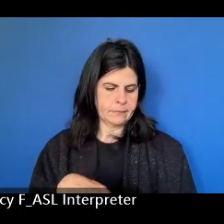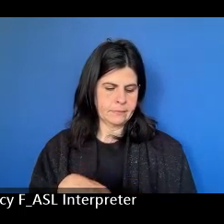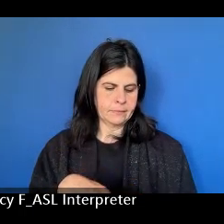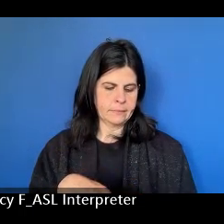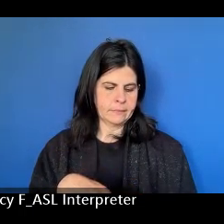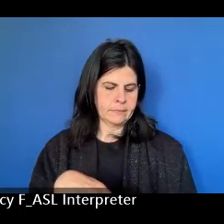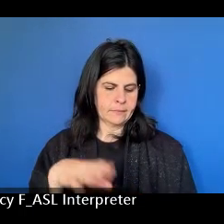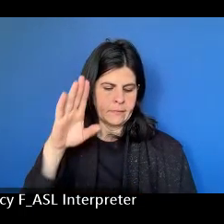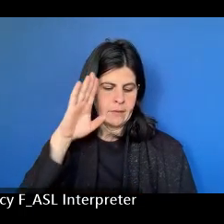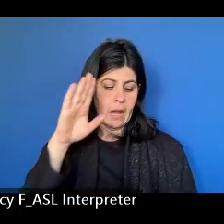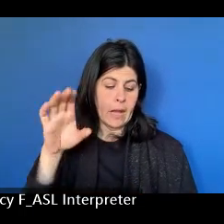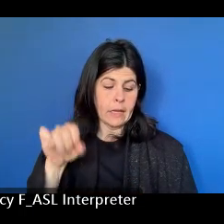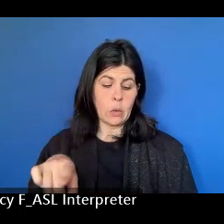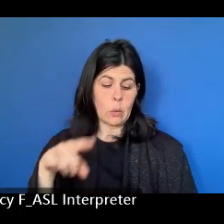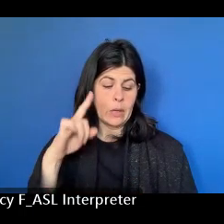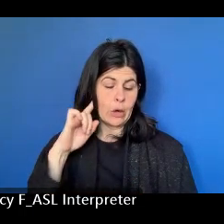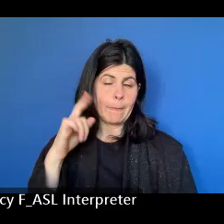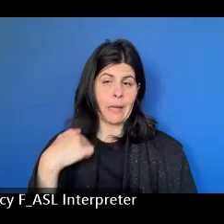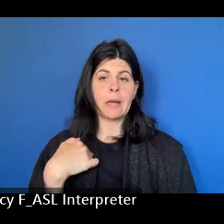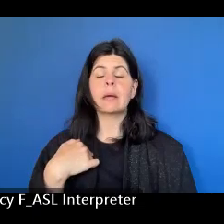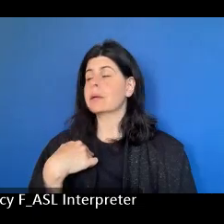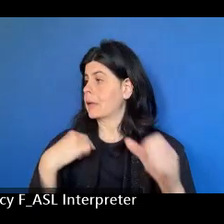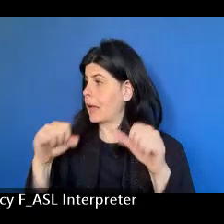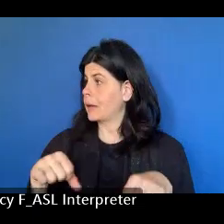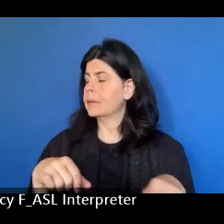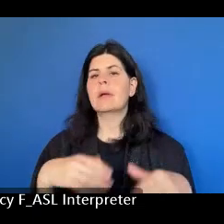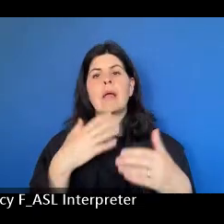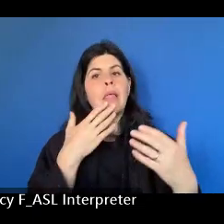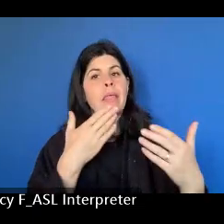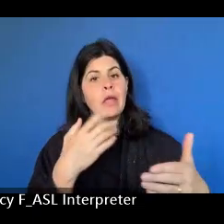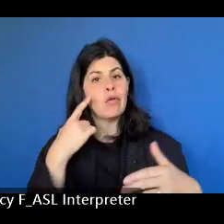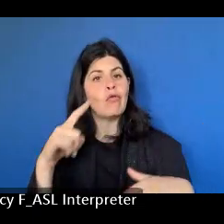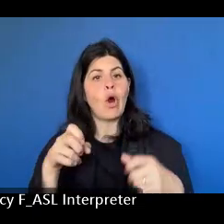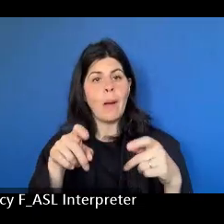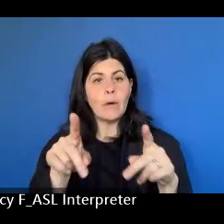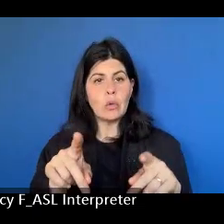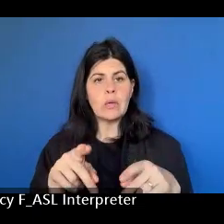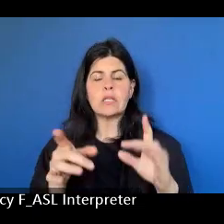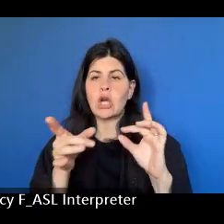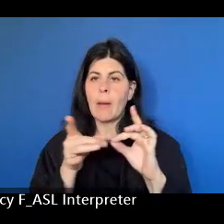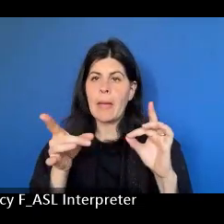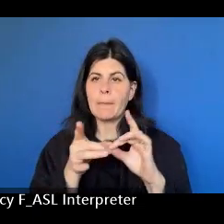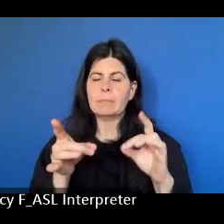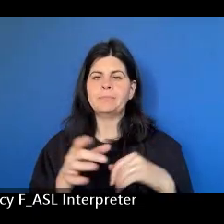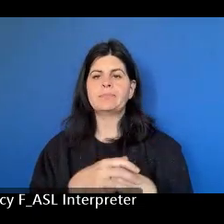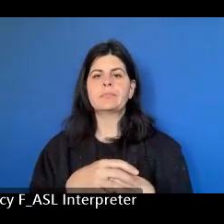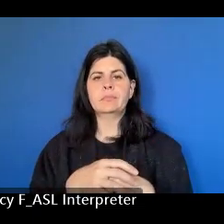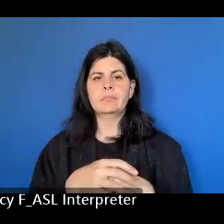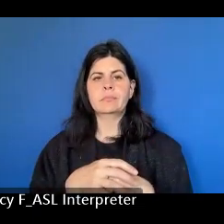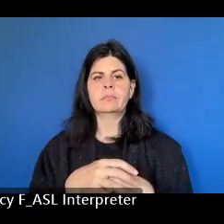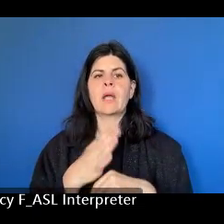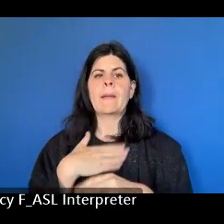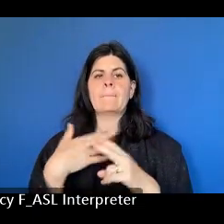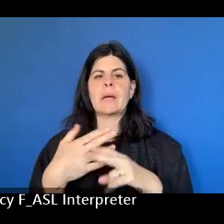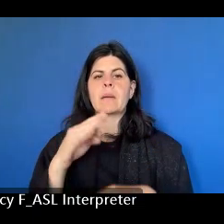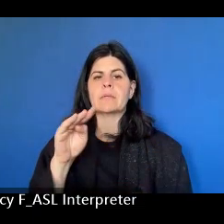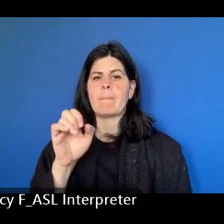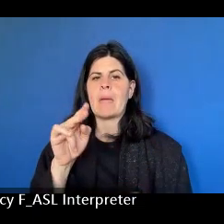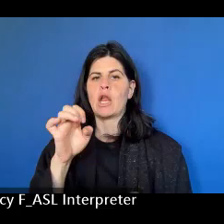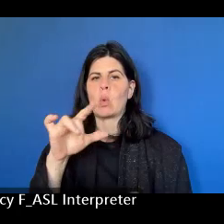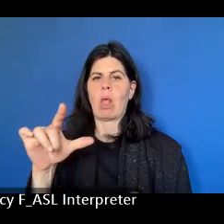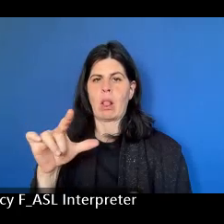Hi there, can you hear me? We can. Yeah, thank you for the opportunity to comment. So my name is Manuel Jimenez. I